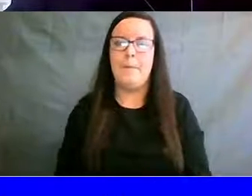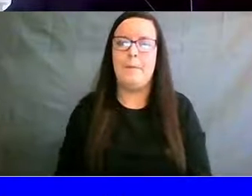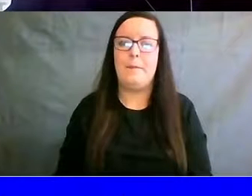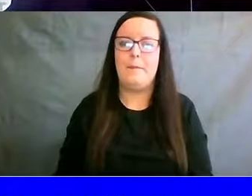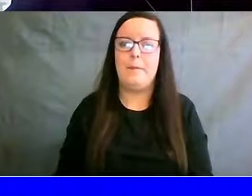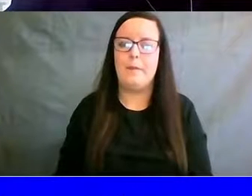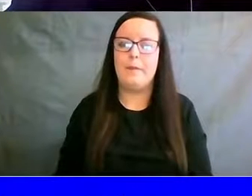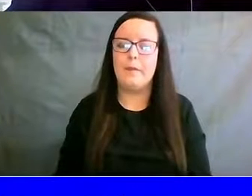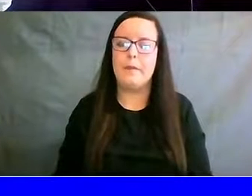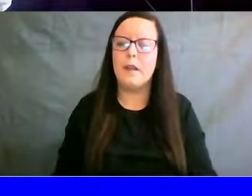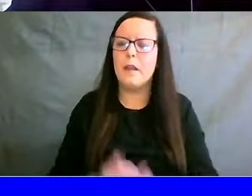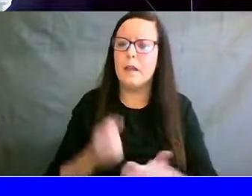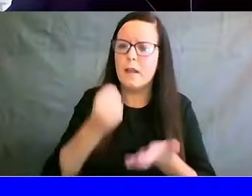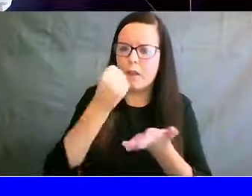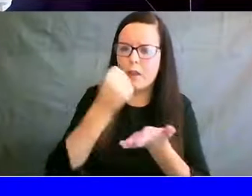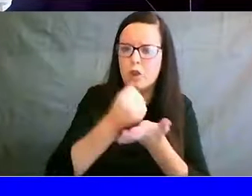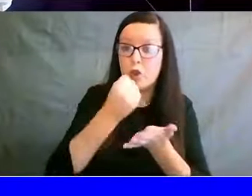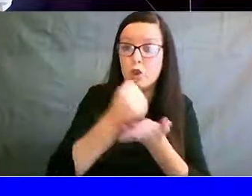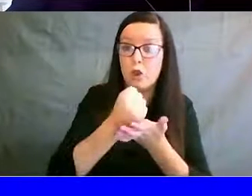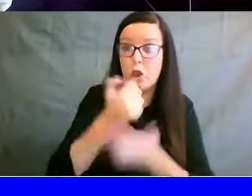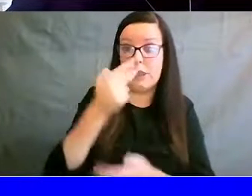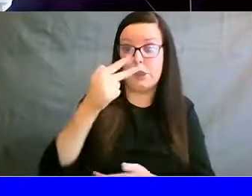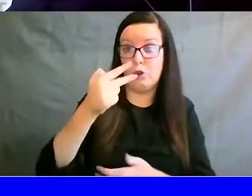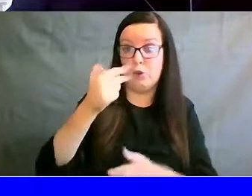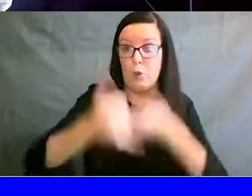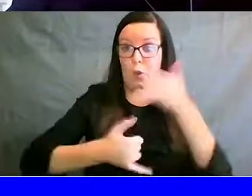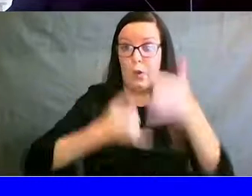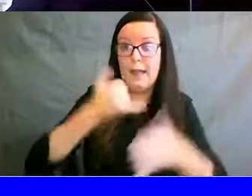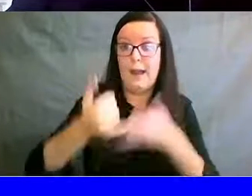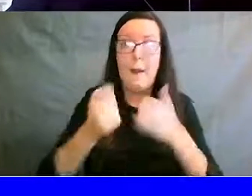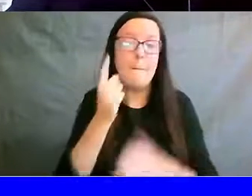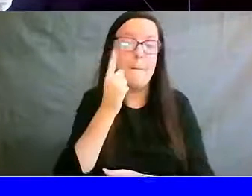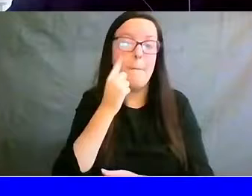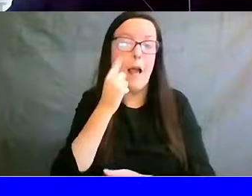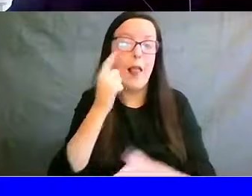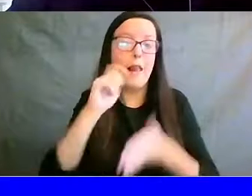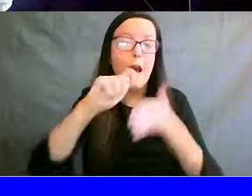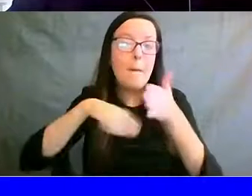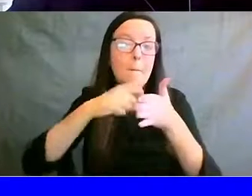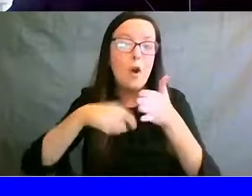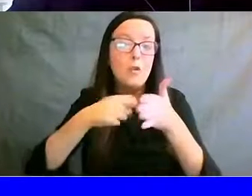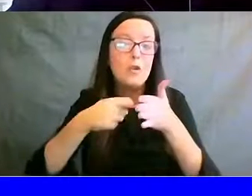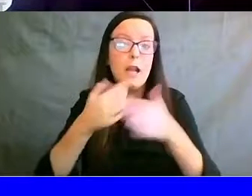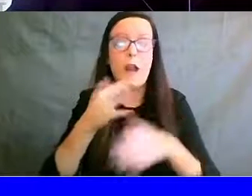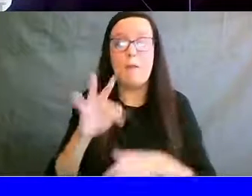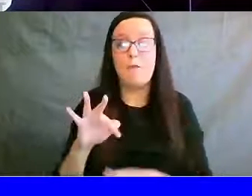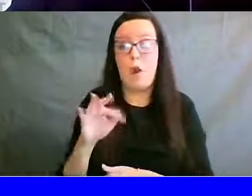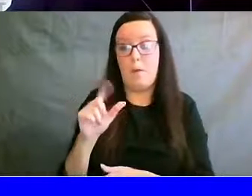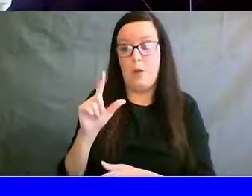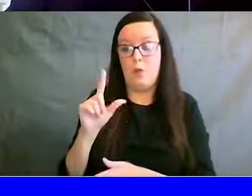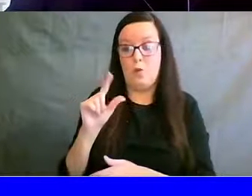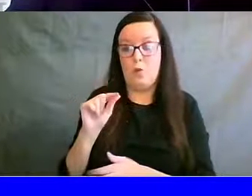The study was a two-year pilot project between 2017 and